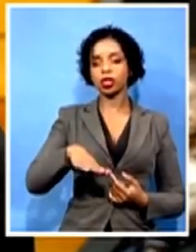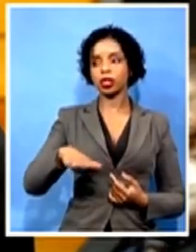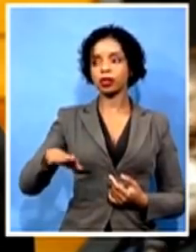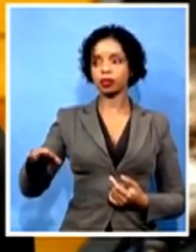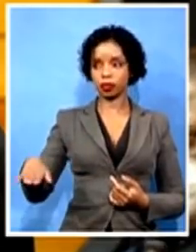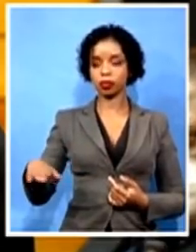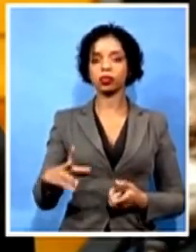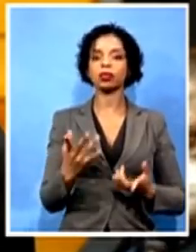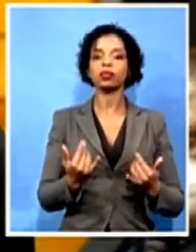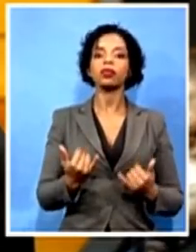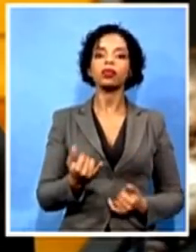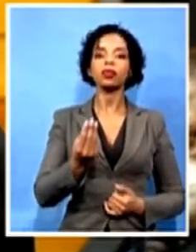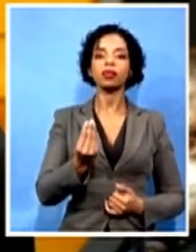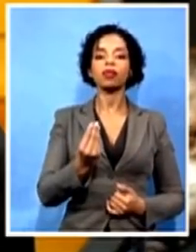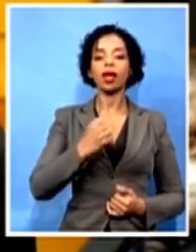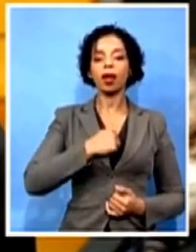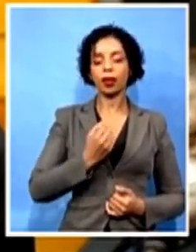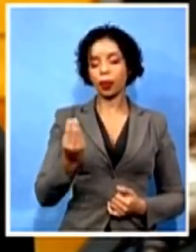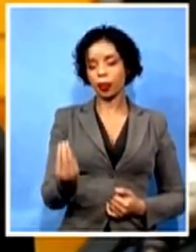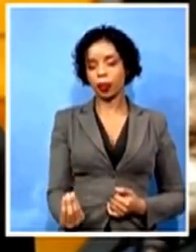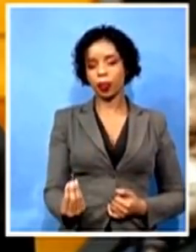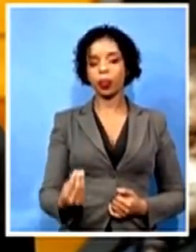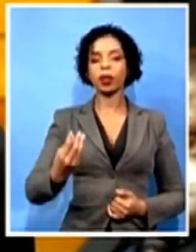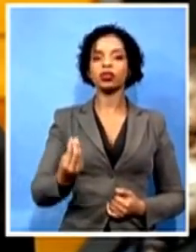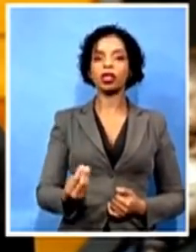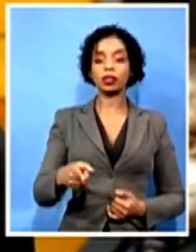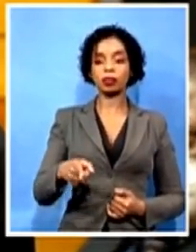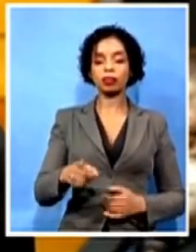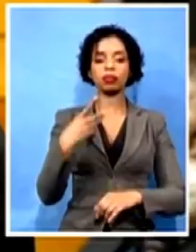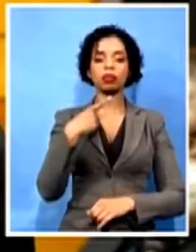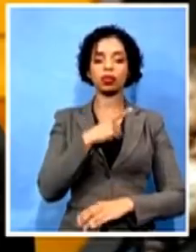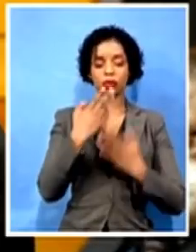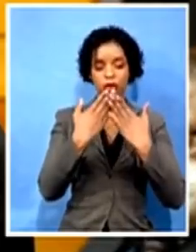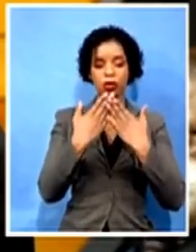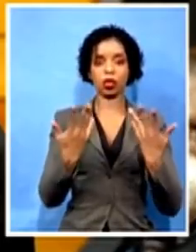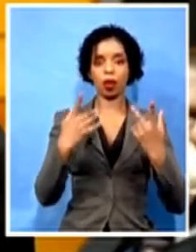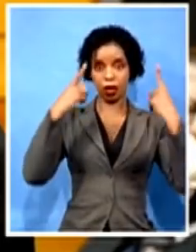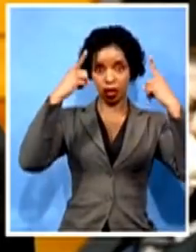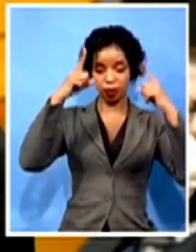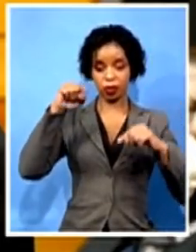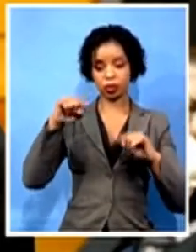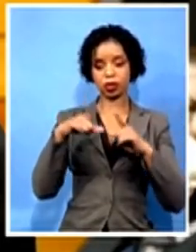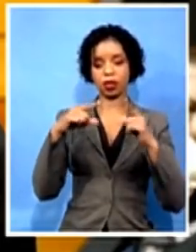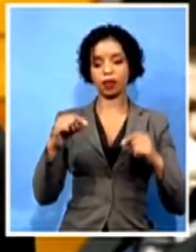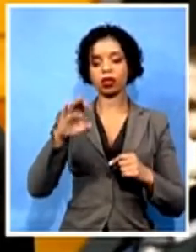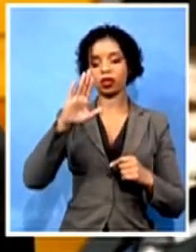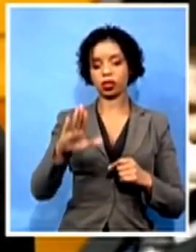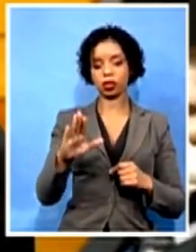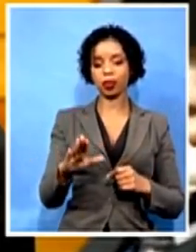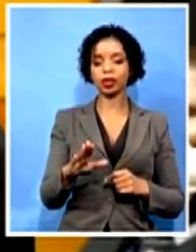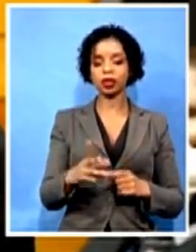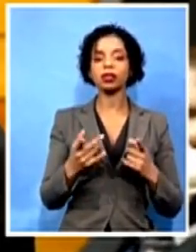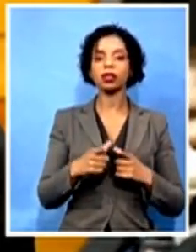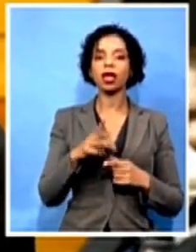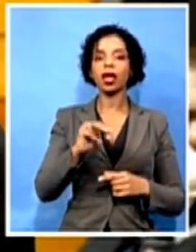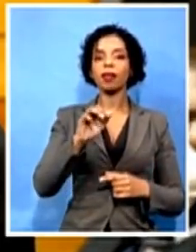child is a doctoral student, university student, having completed a master's in politics and economics at the University of Witwatersrand. We are an